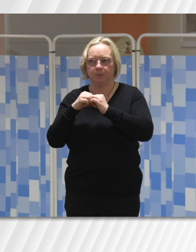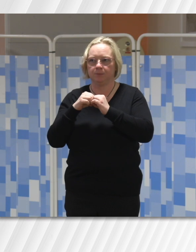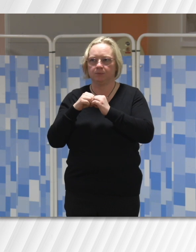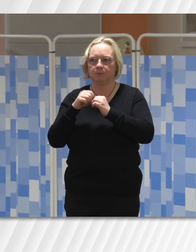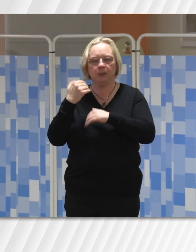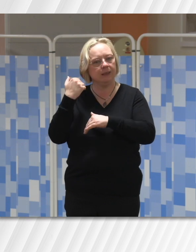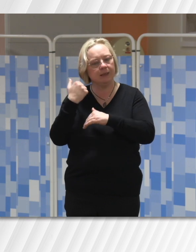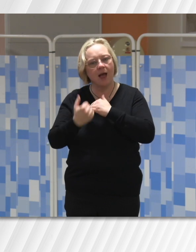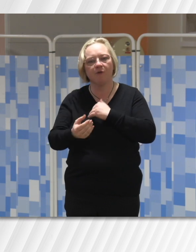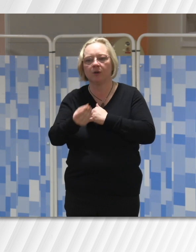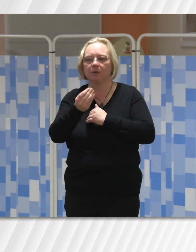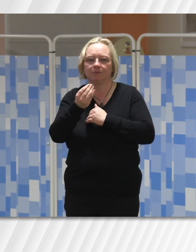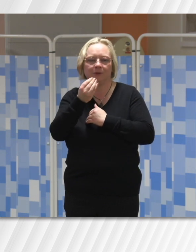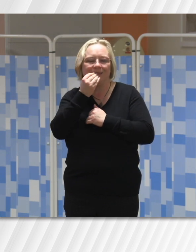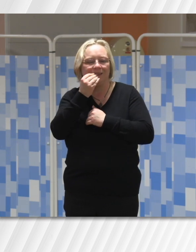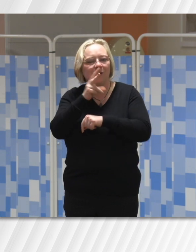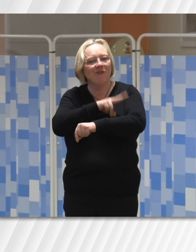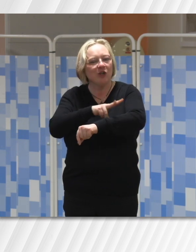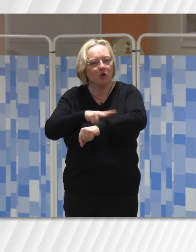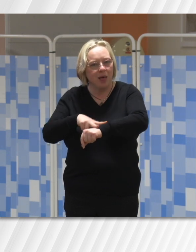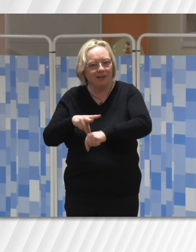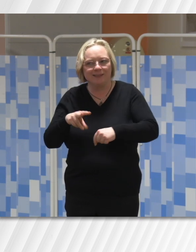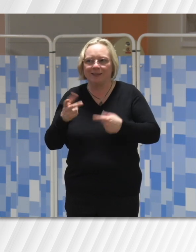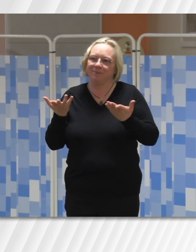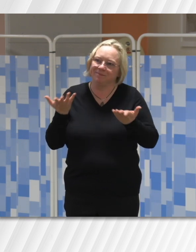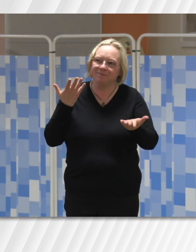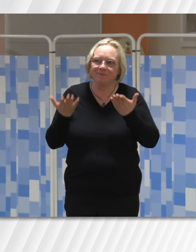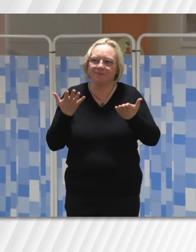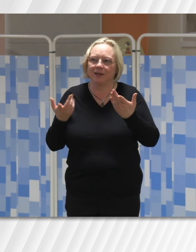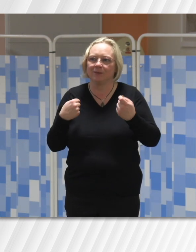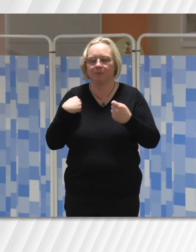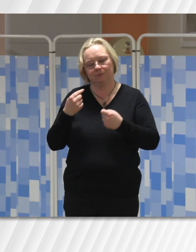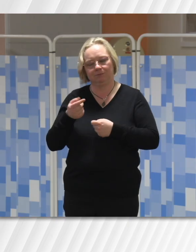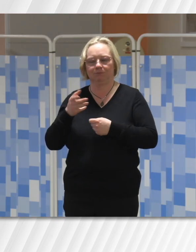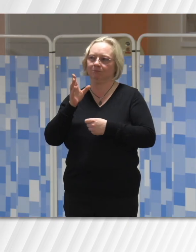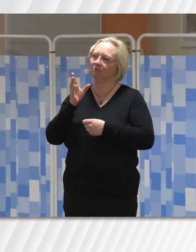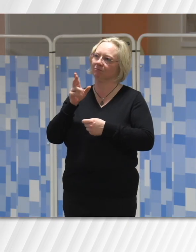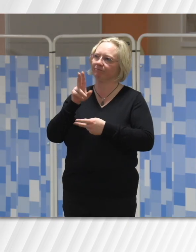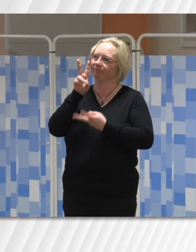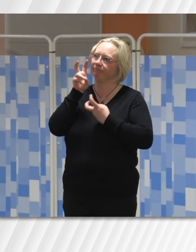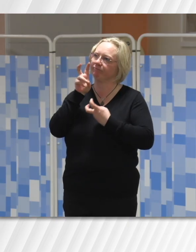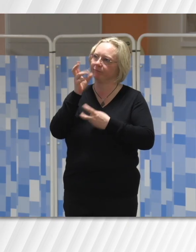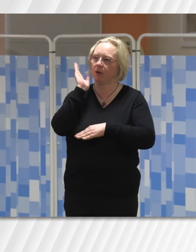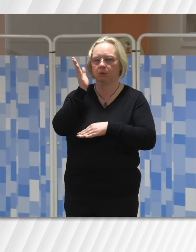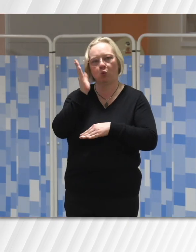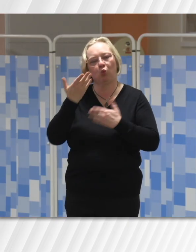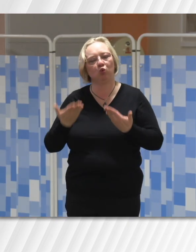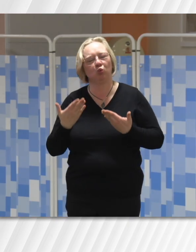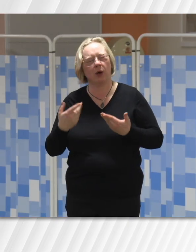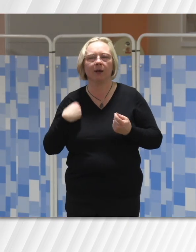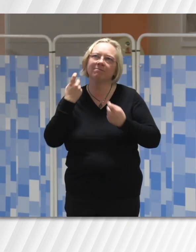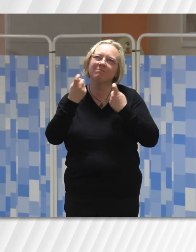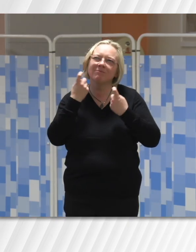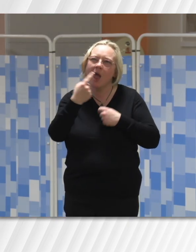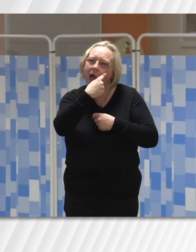eat vegetables. You know, I'm listening to your talk today, I'm kind of trying to think of where is